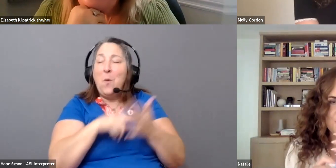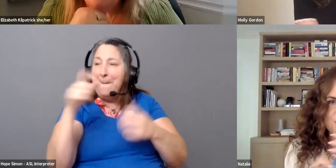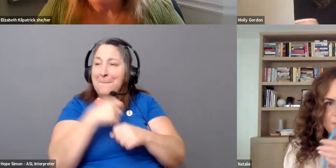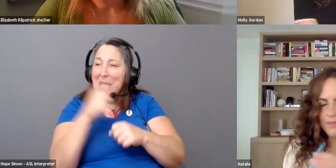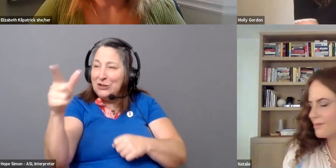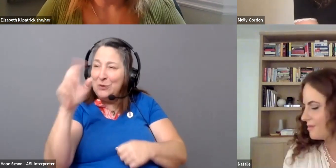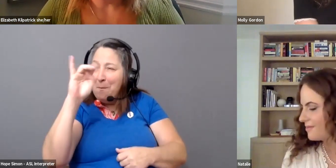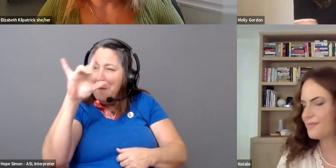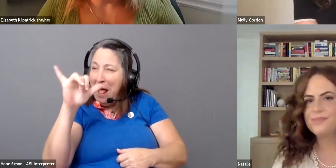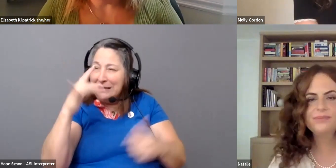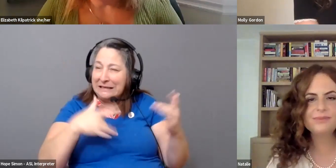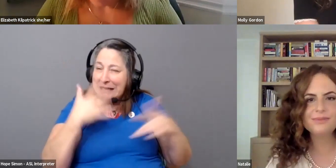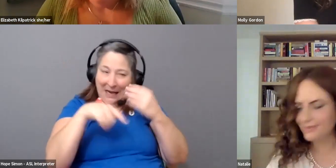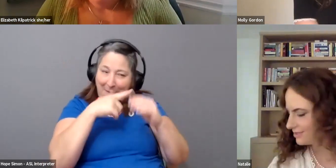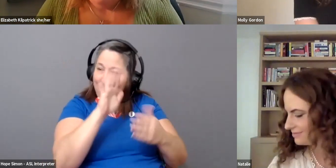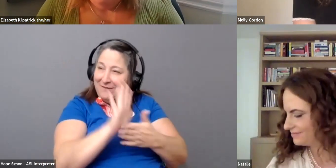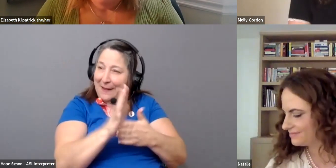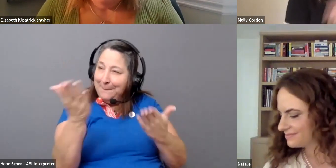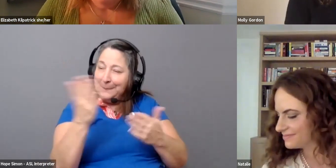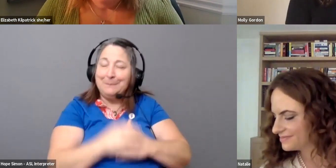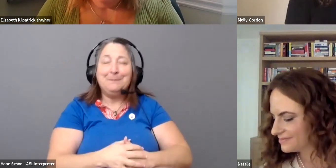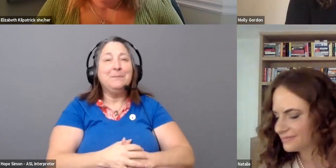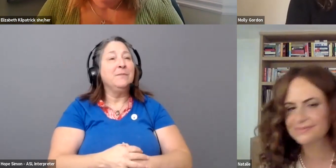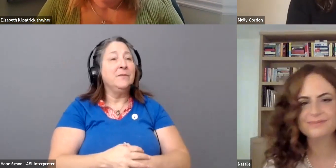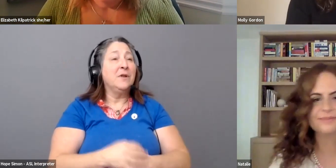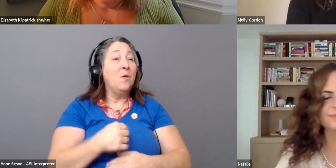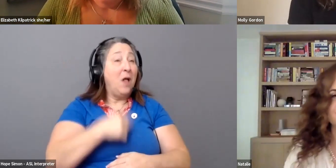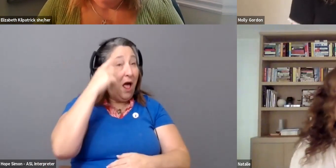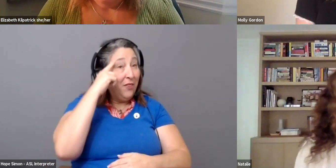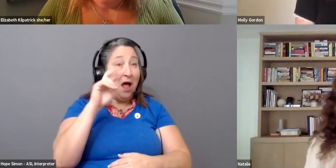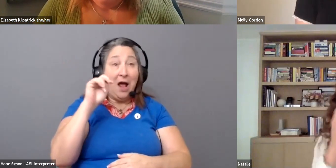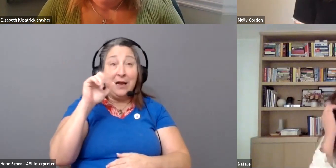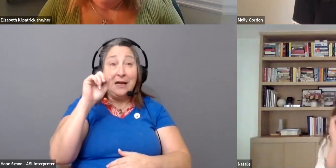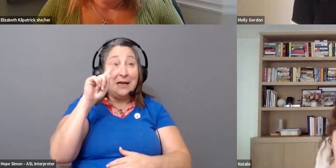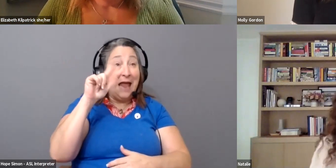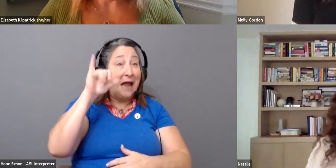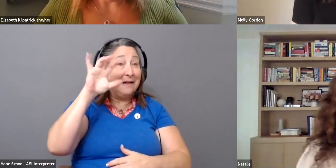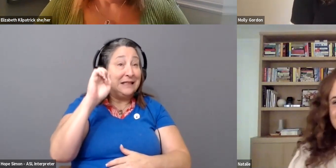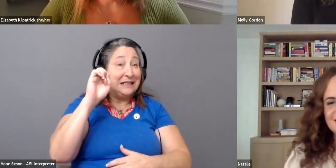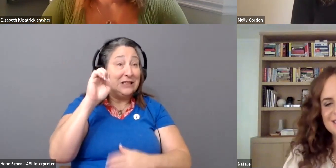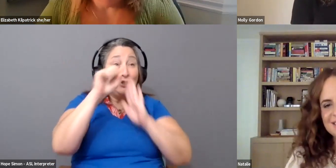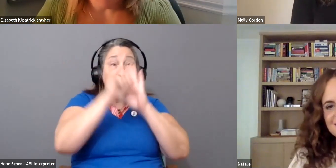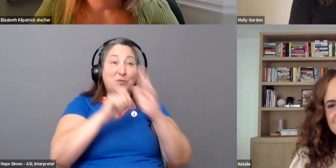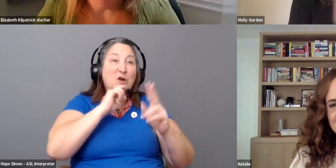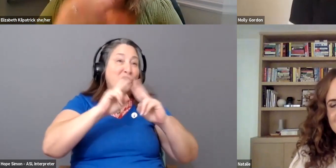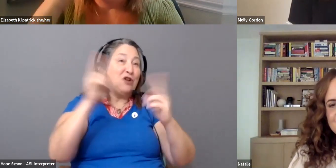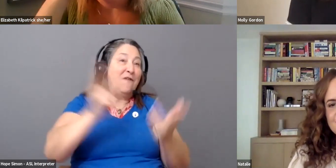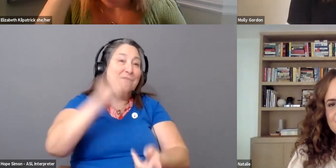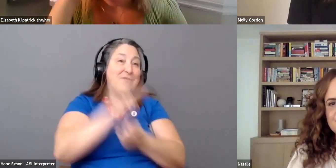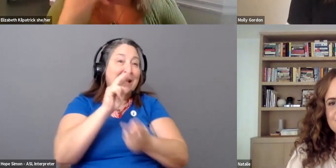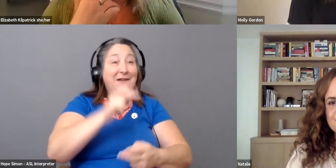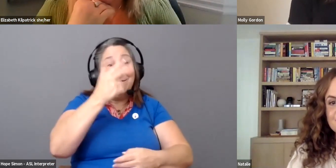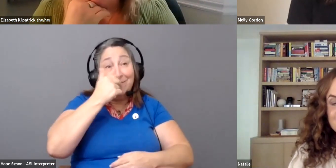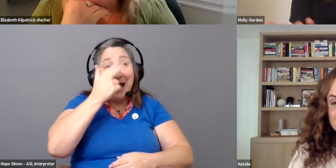it? Well, I thought Natalie's script was so fucking funny, and I very